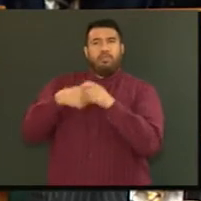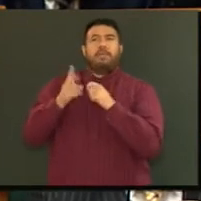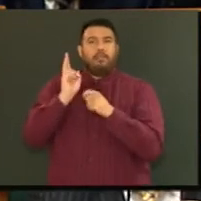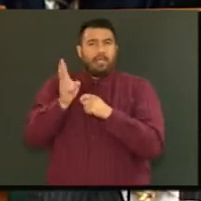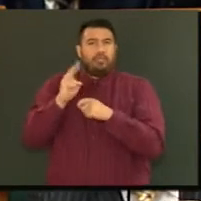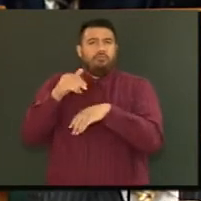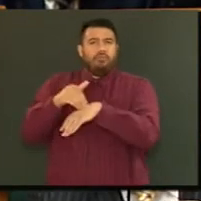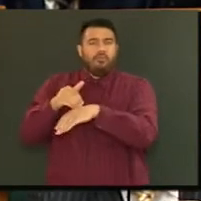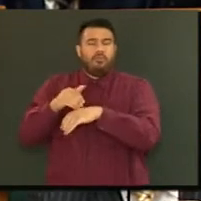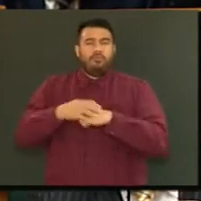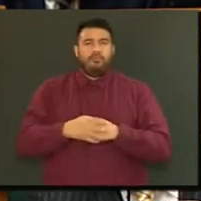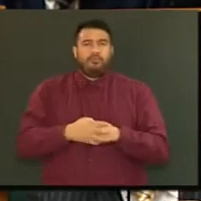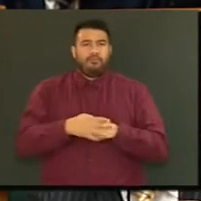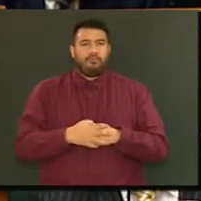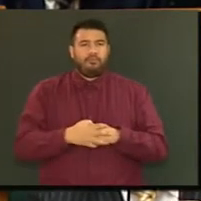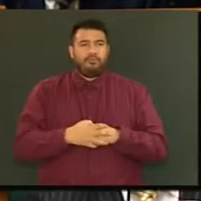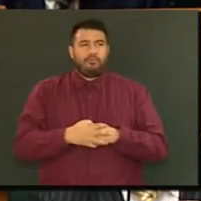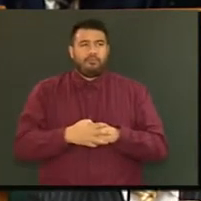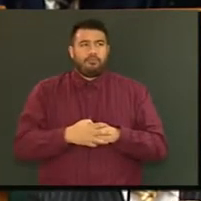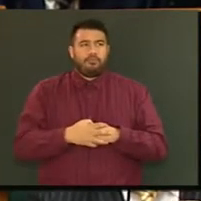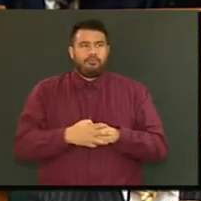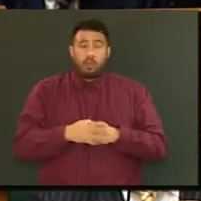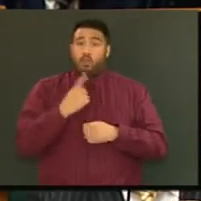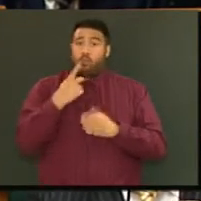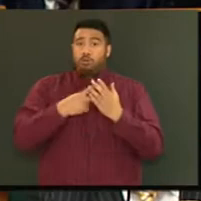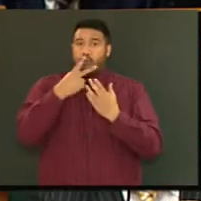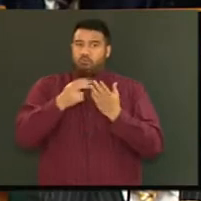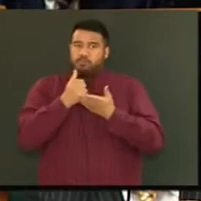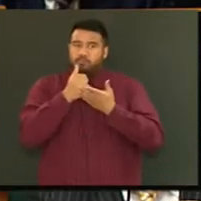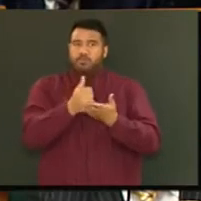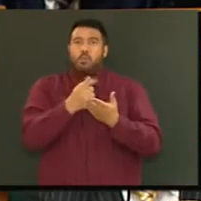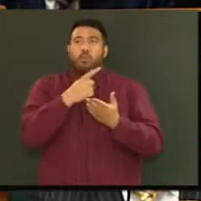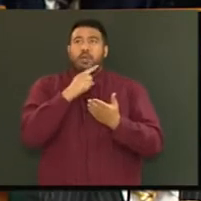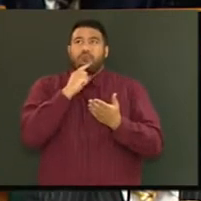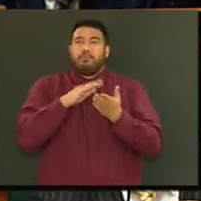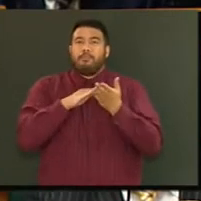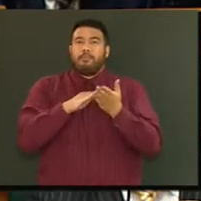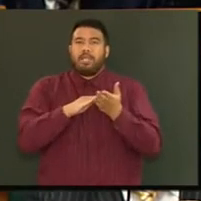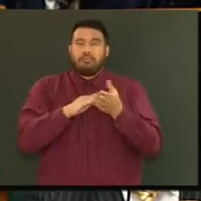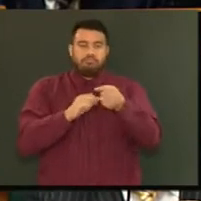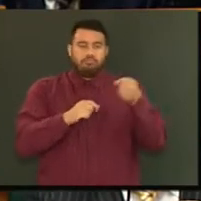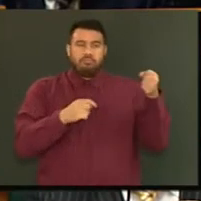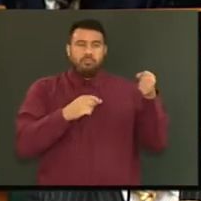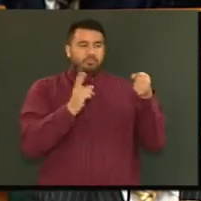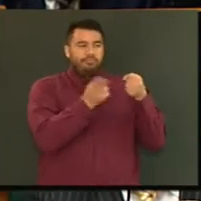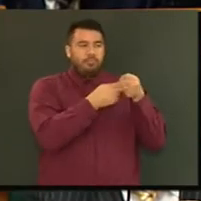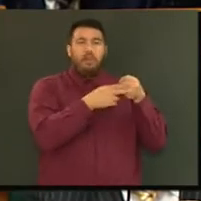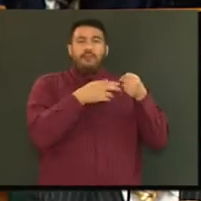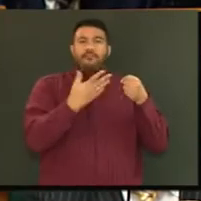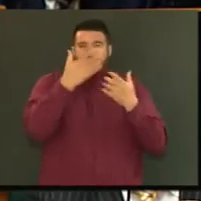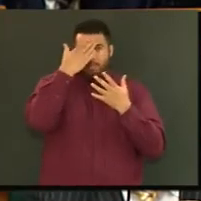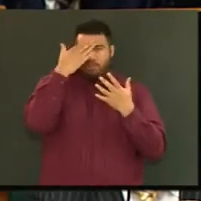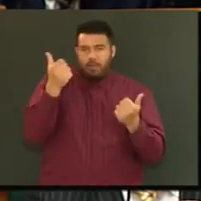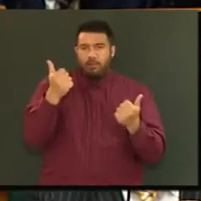social investment program is mental health. So we've ring-fenced $100 million in a special social investment